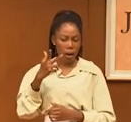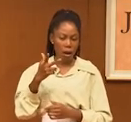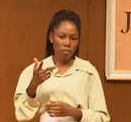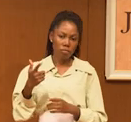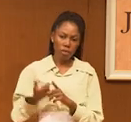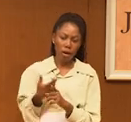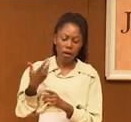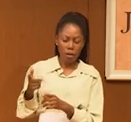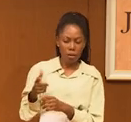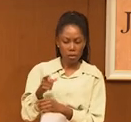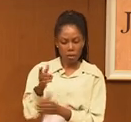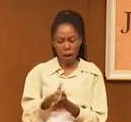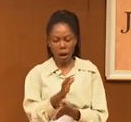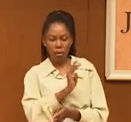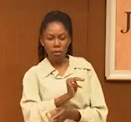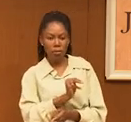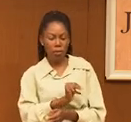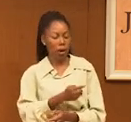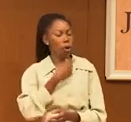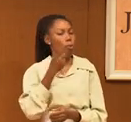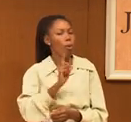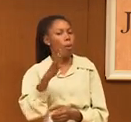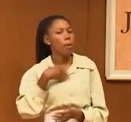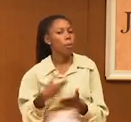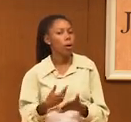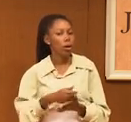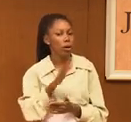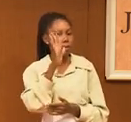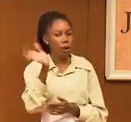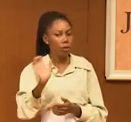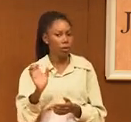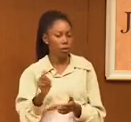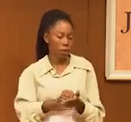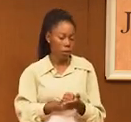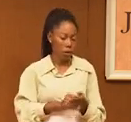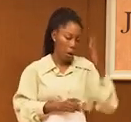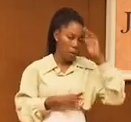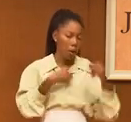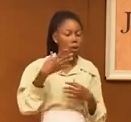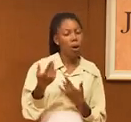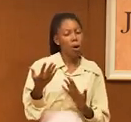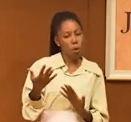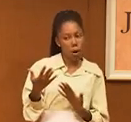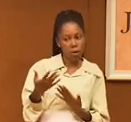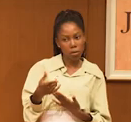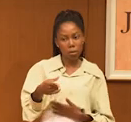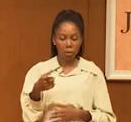my money. Now told me that I should hold on. That's He's working on it to give me the money back.